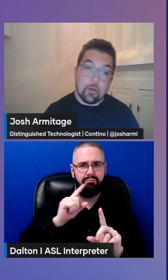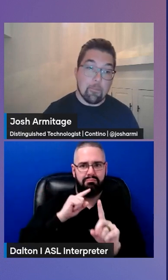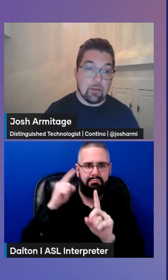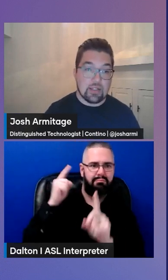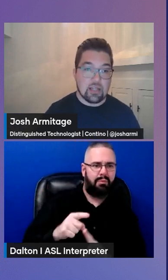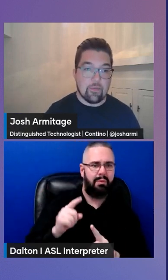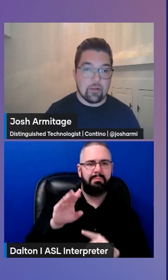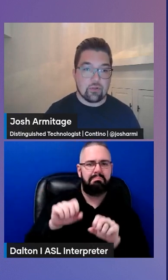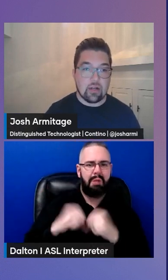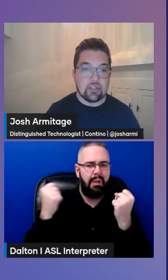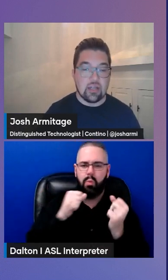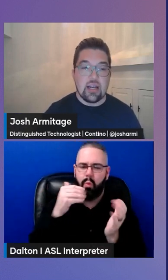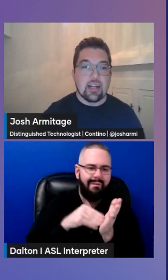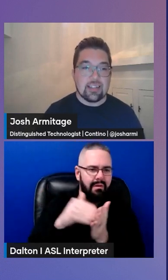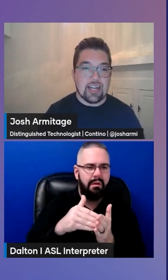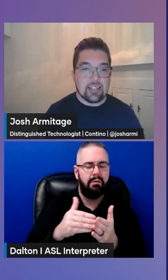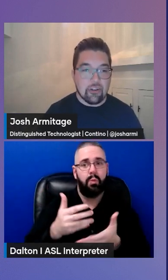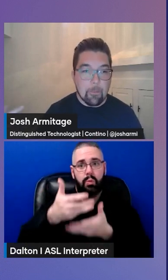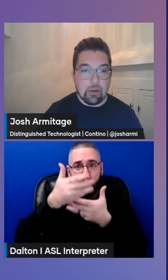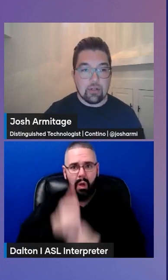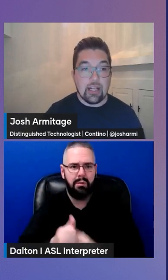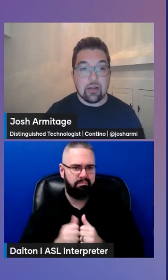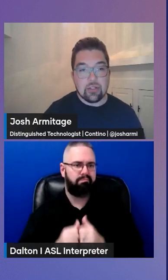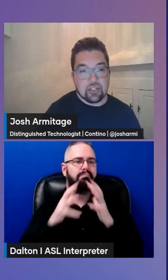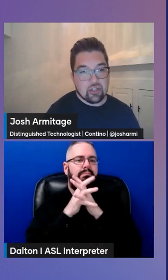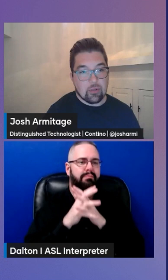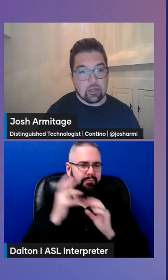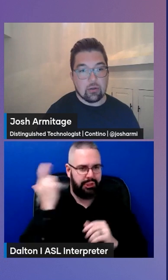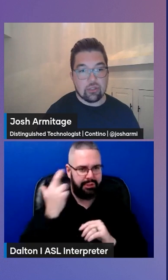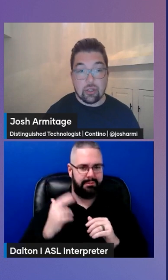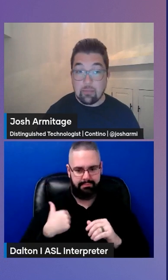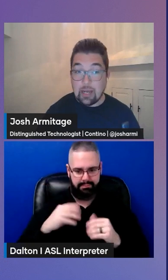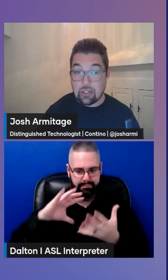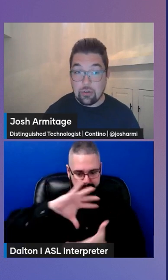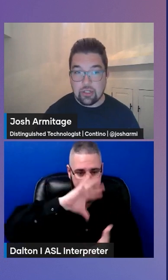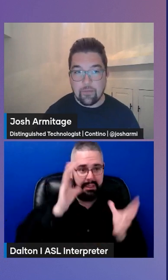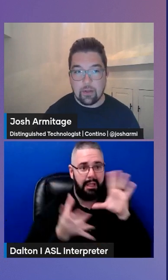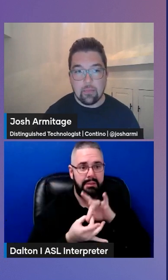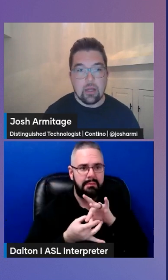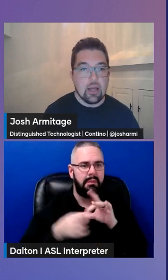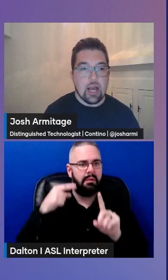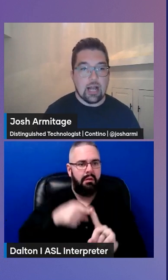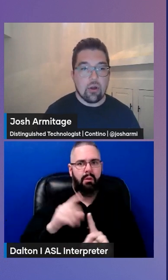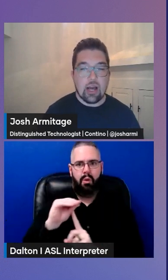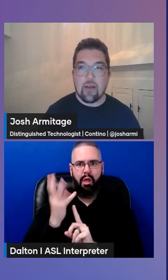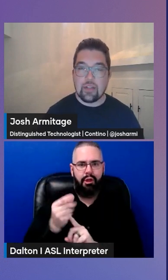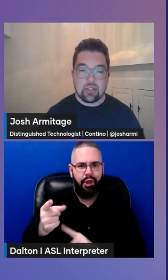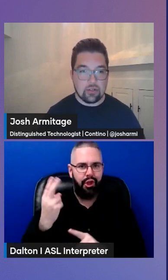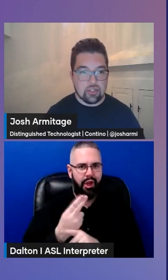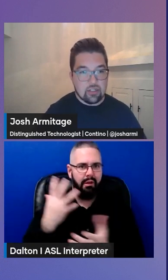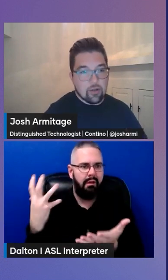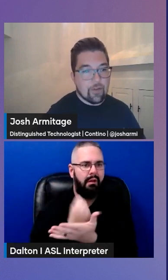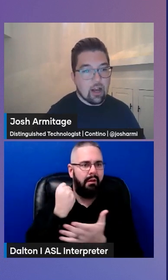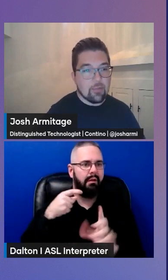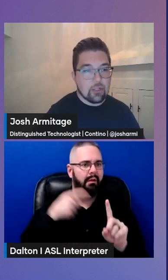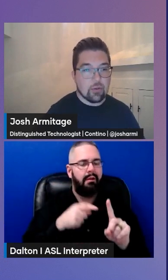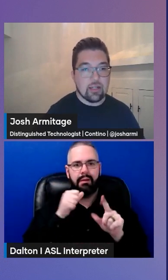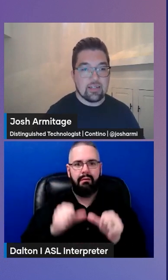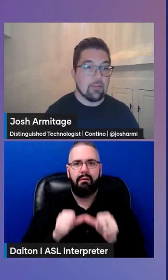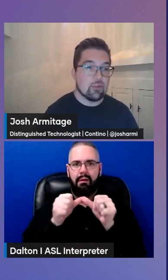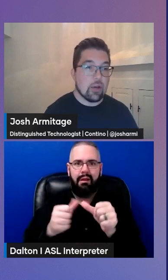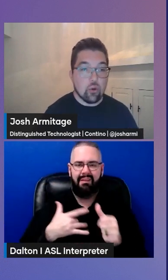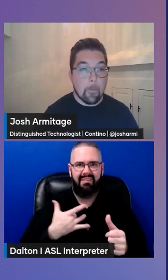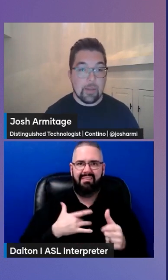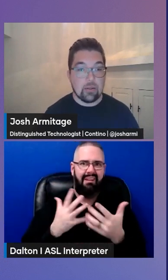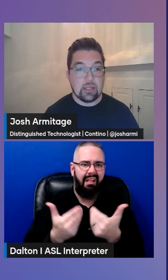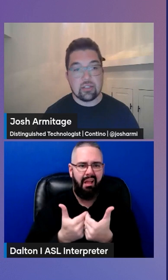and you can build this level of trust, because that's how you can build an ecosystem and a culture that makes use of them, and not have this constant divide between the